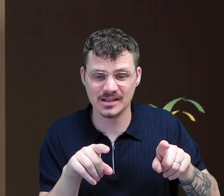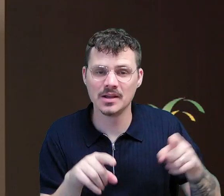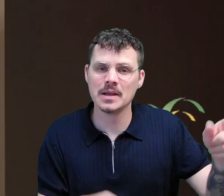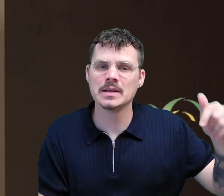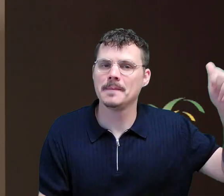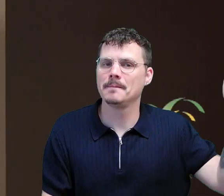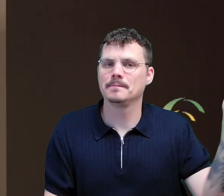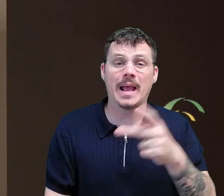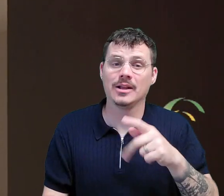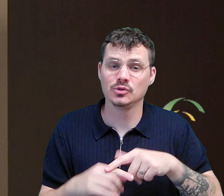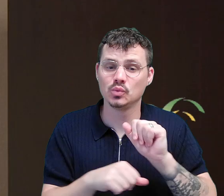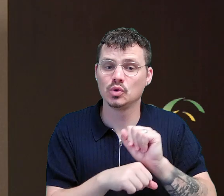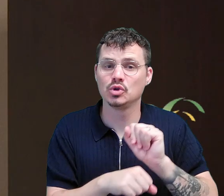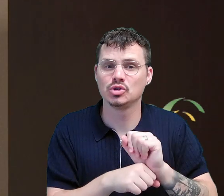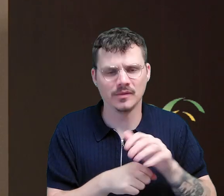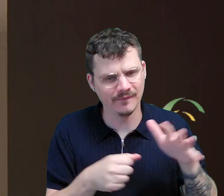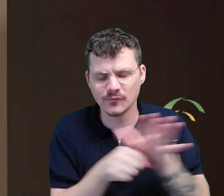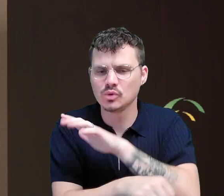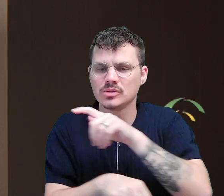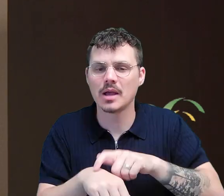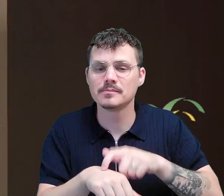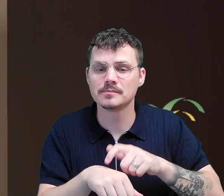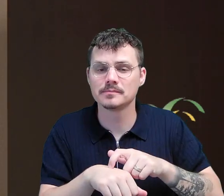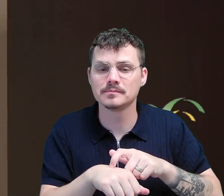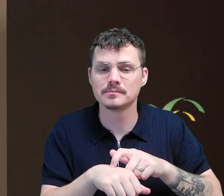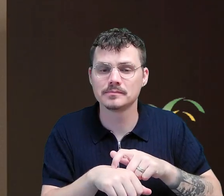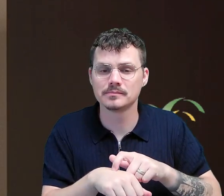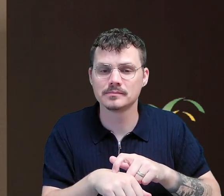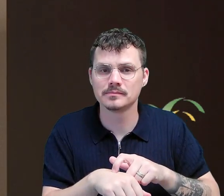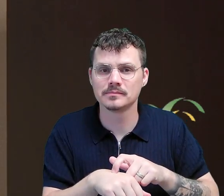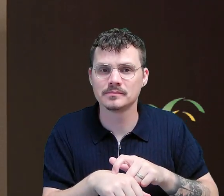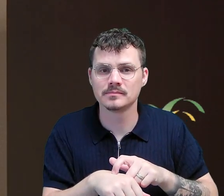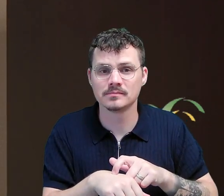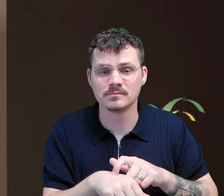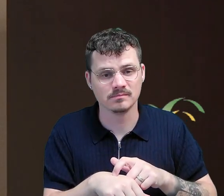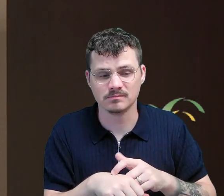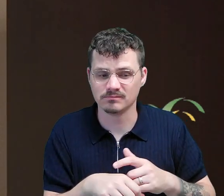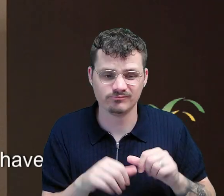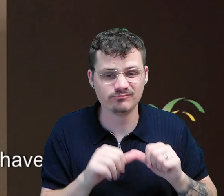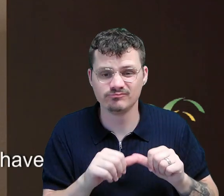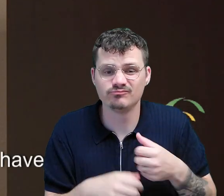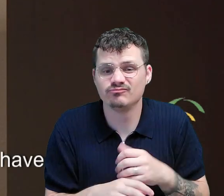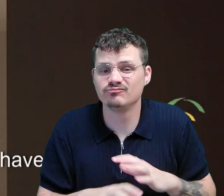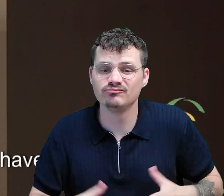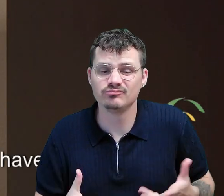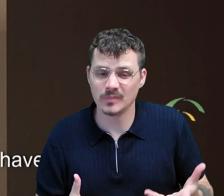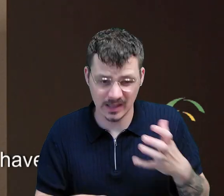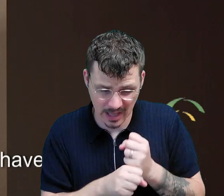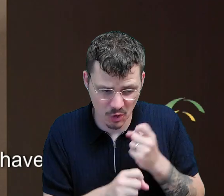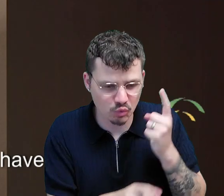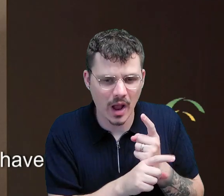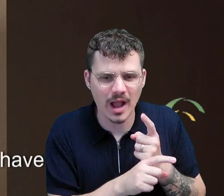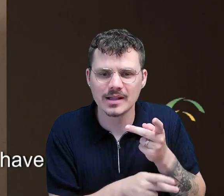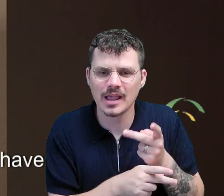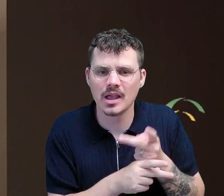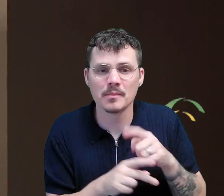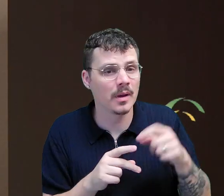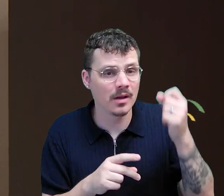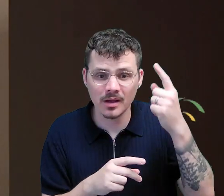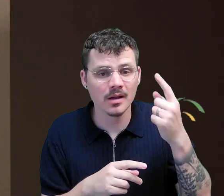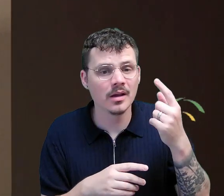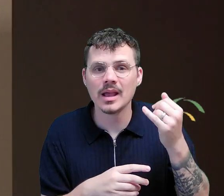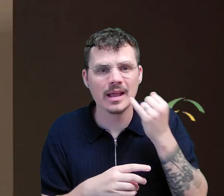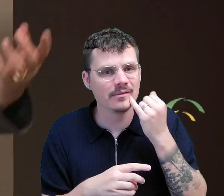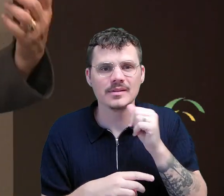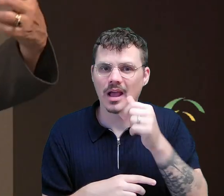she came back to work full time. Kicked butt. She got proper care, but she wouldn't have